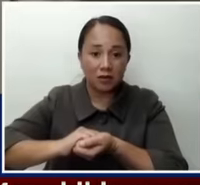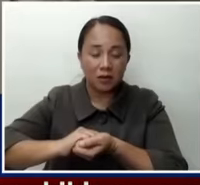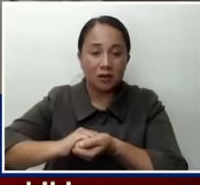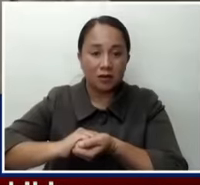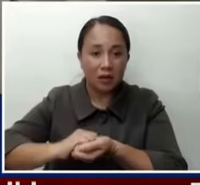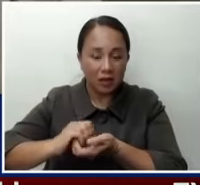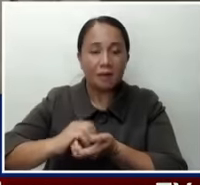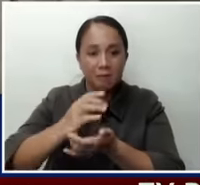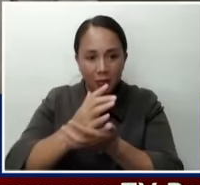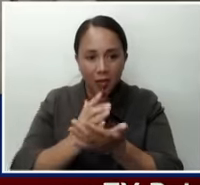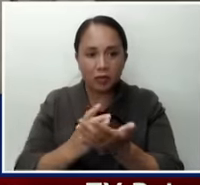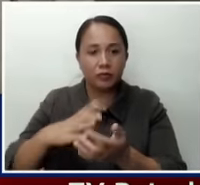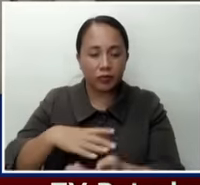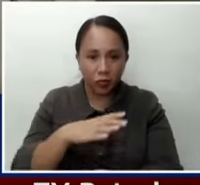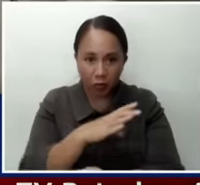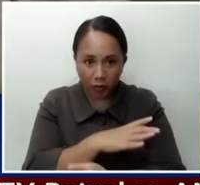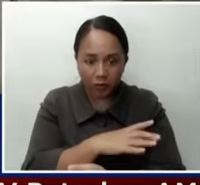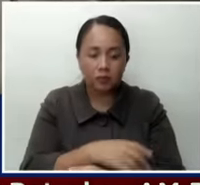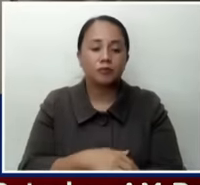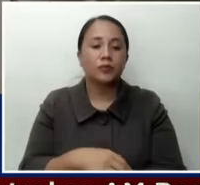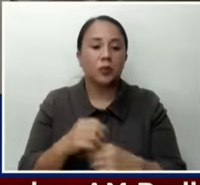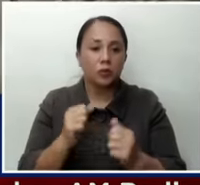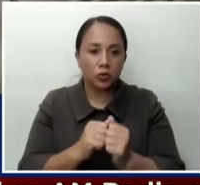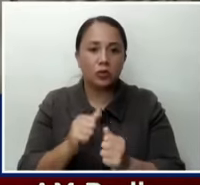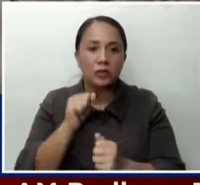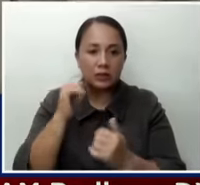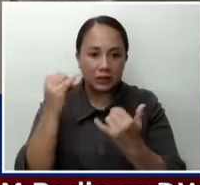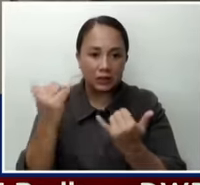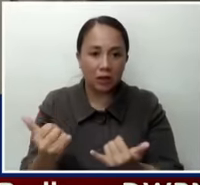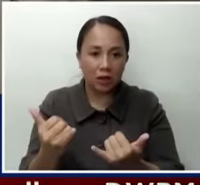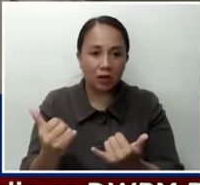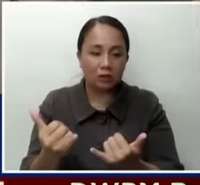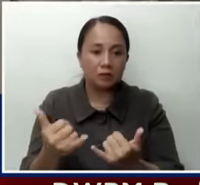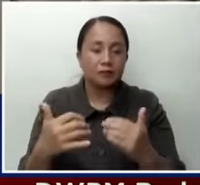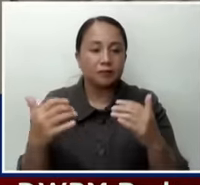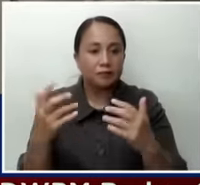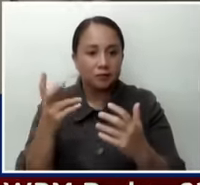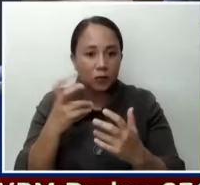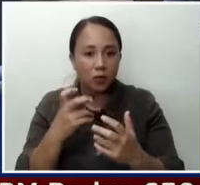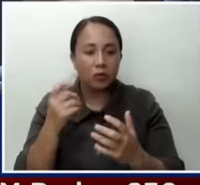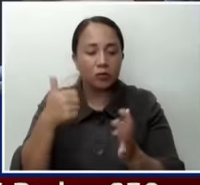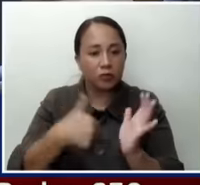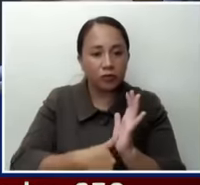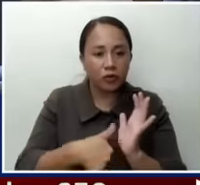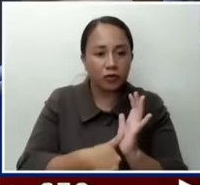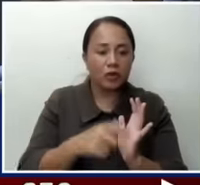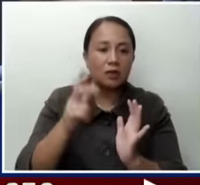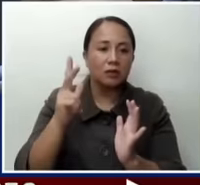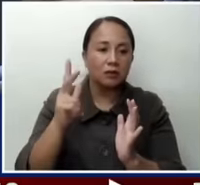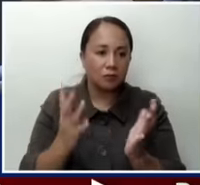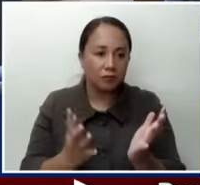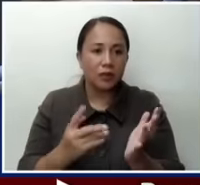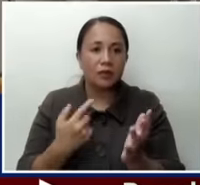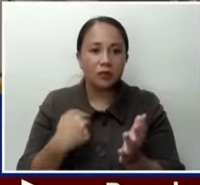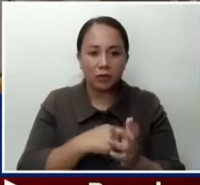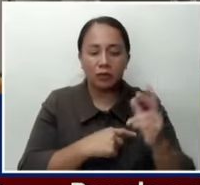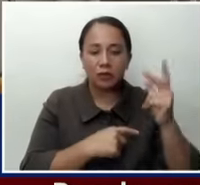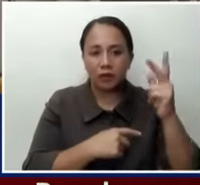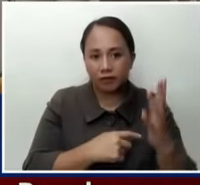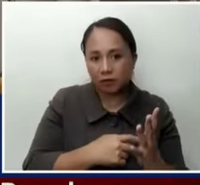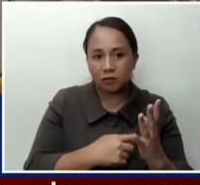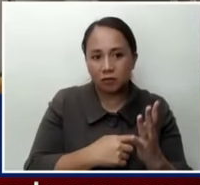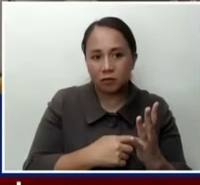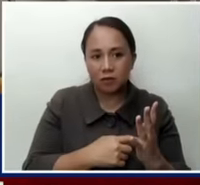the Congress, and therefore they are now hearing it. They will vote on 3/4. We're going to vote on 3/4. Dadaan